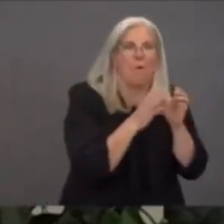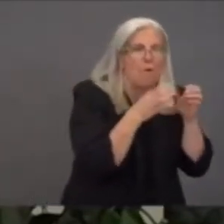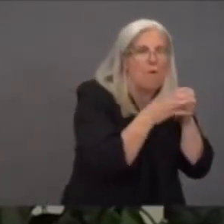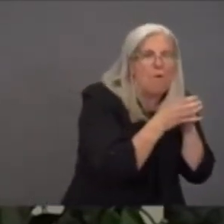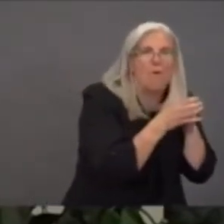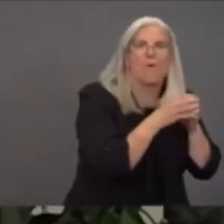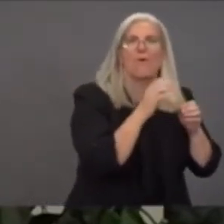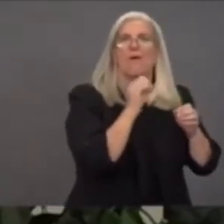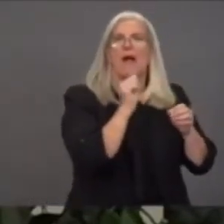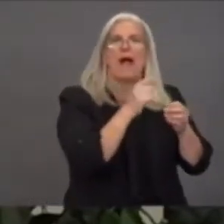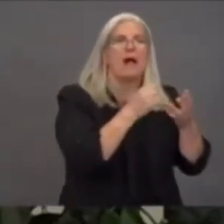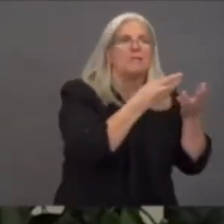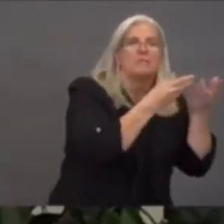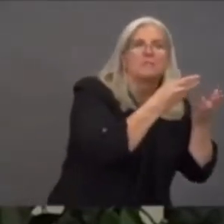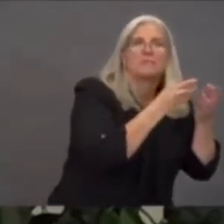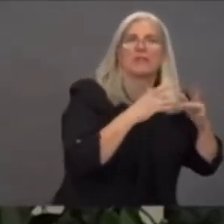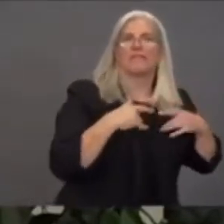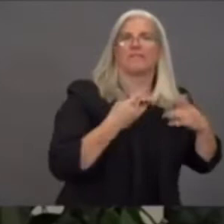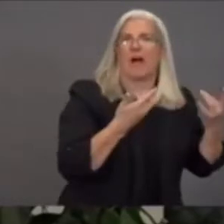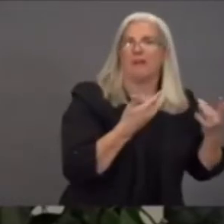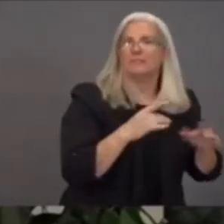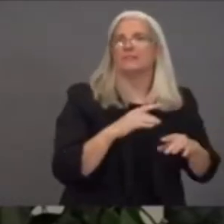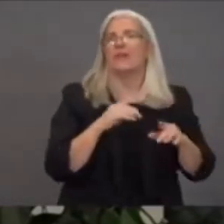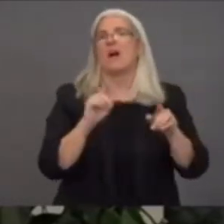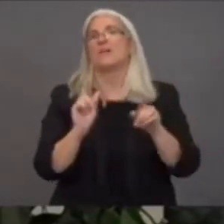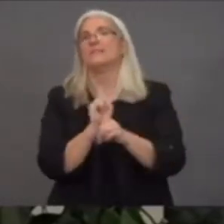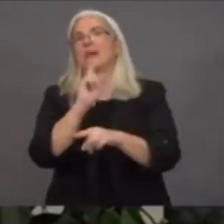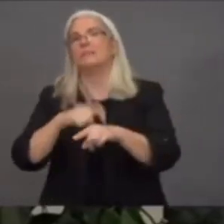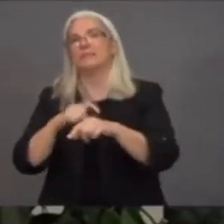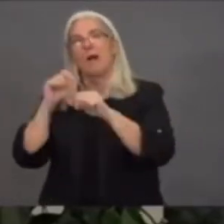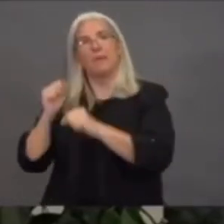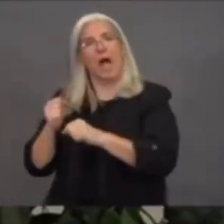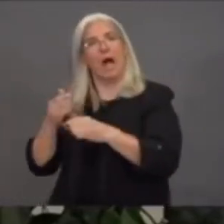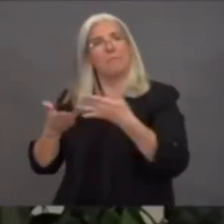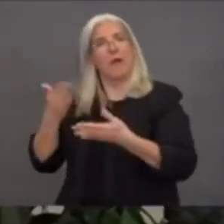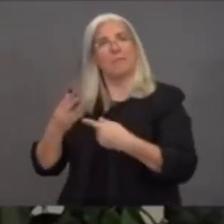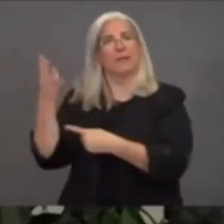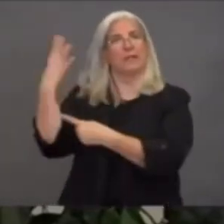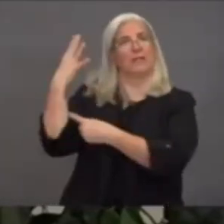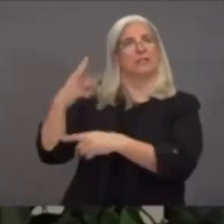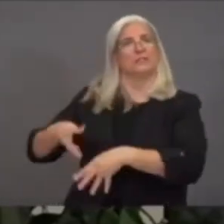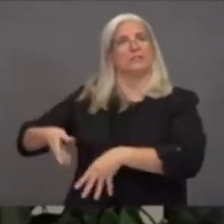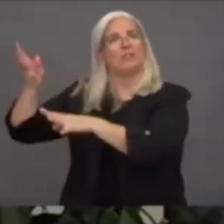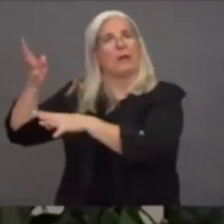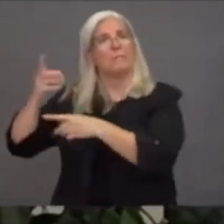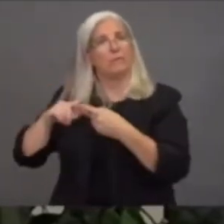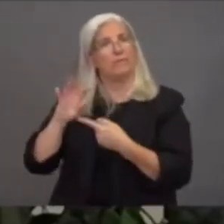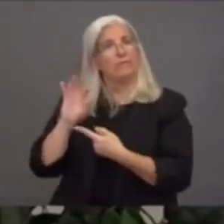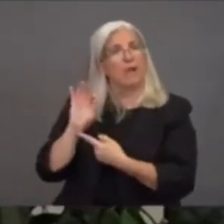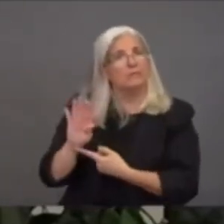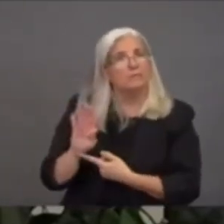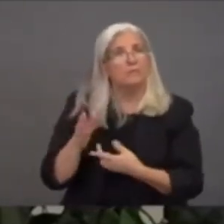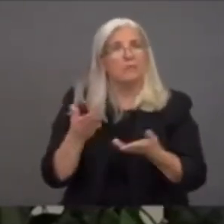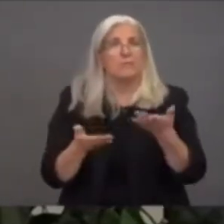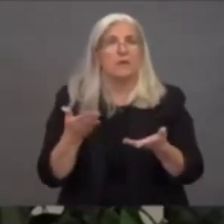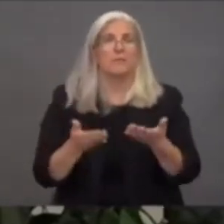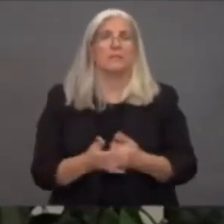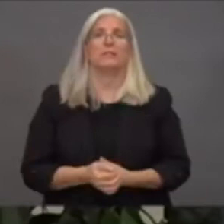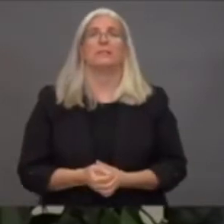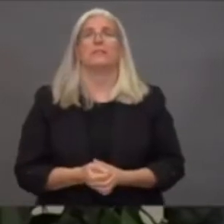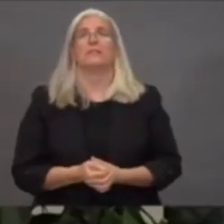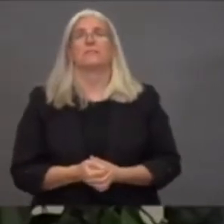live for other folks to view at home. So there's those kind of gatherings, and then there are the more informal